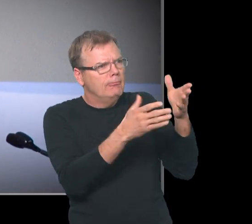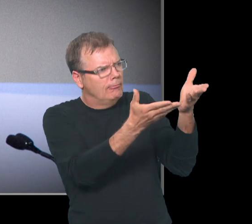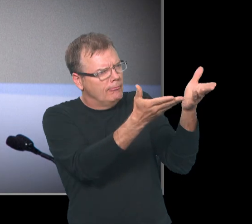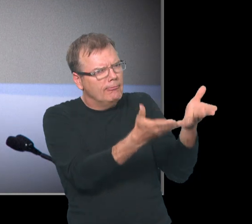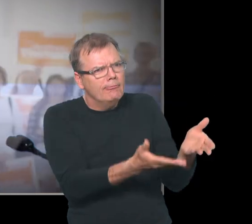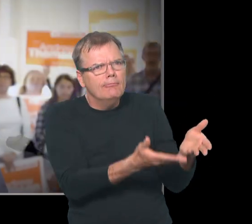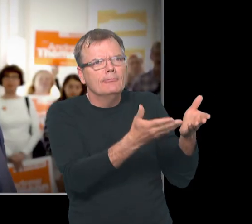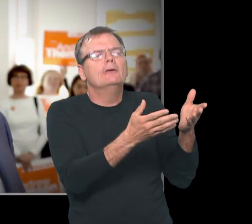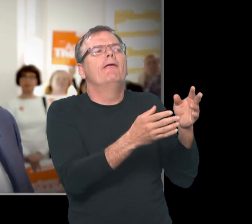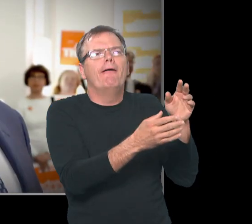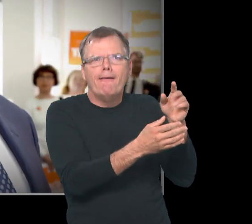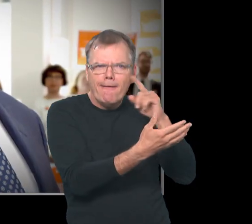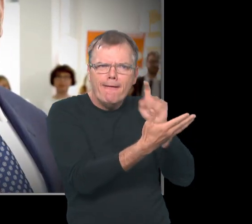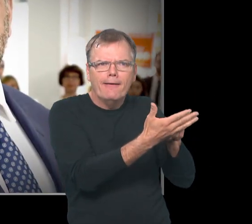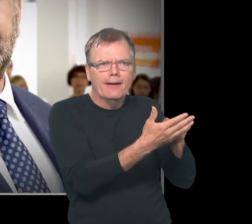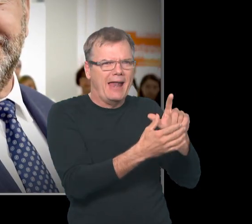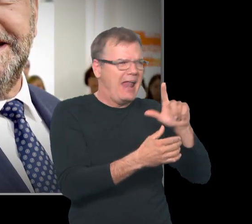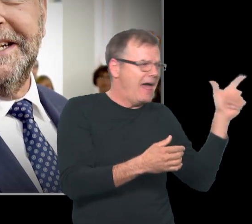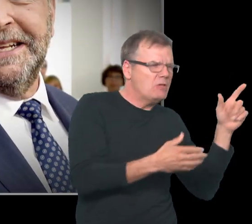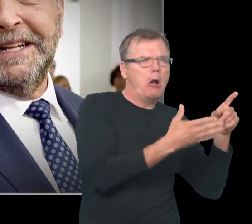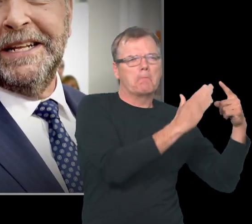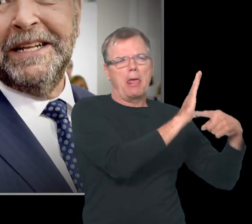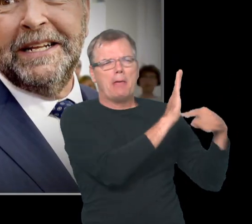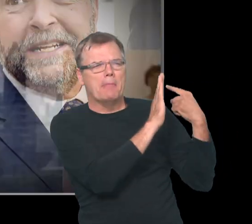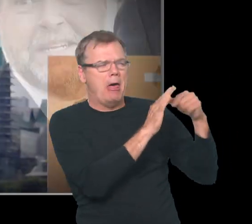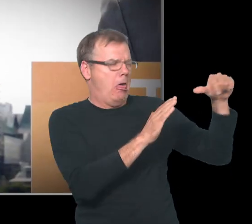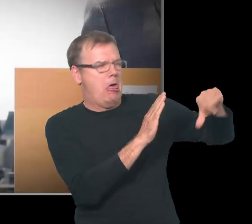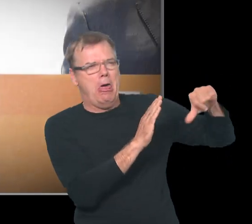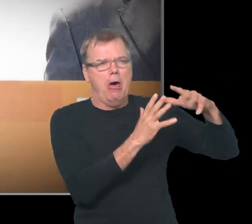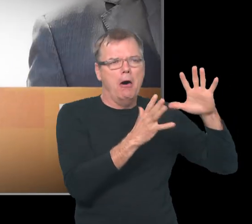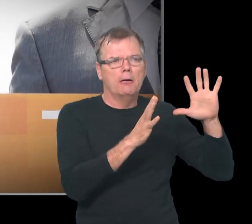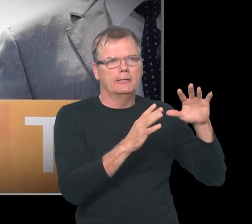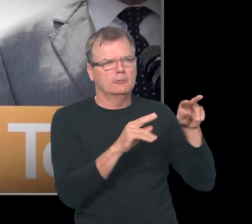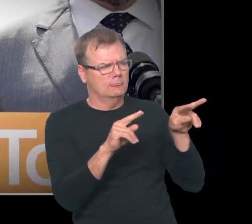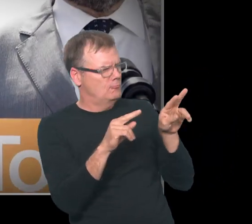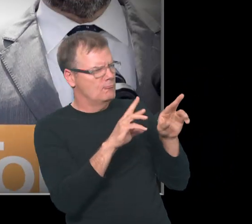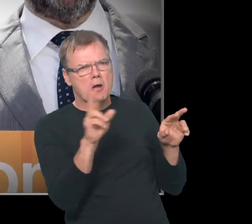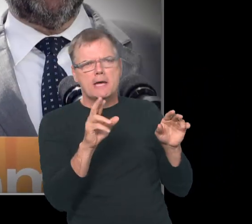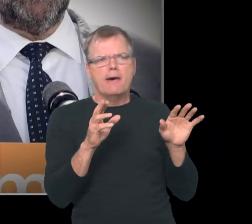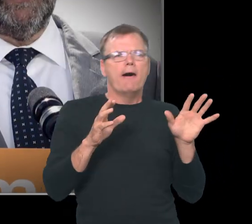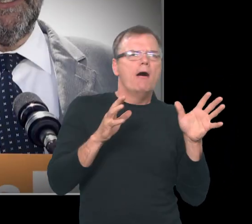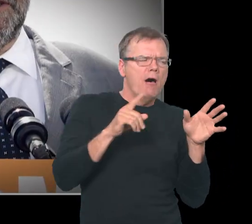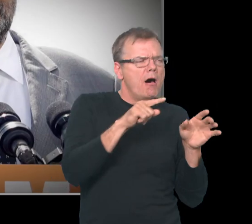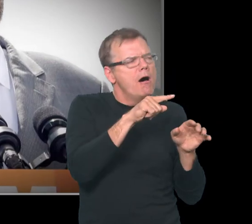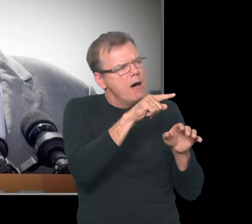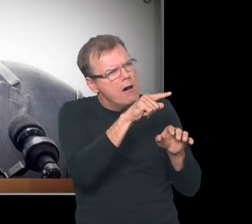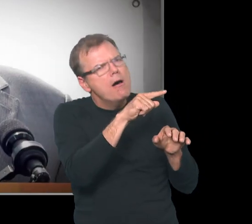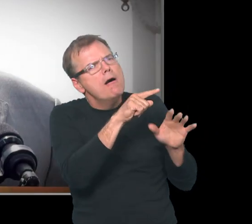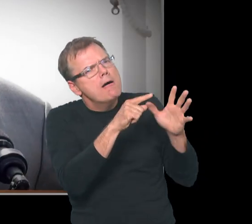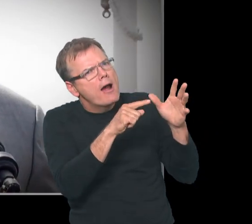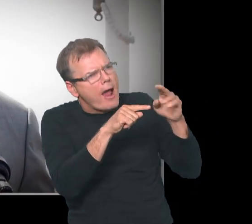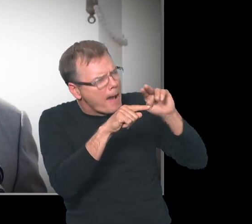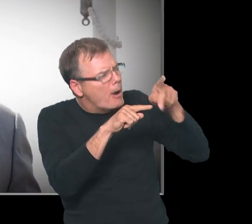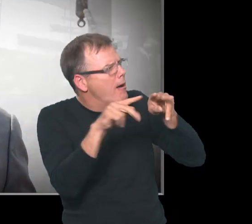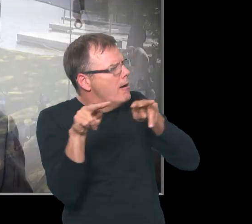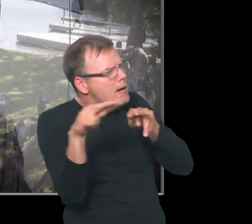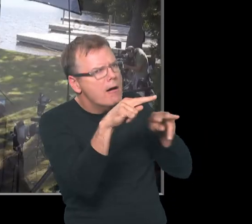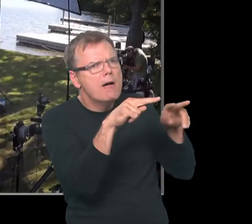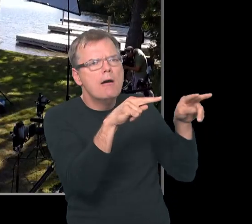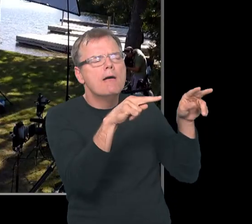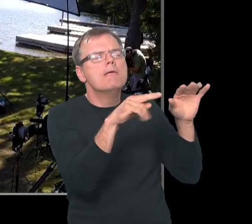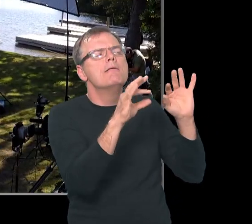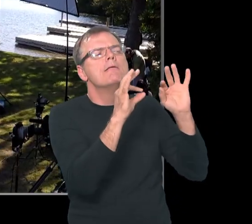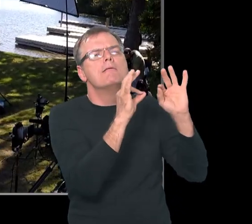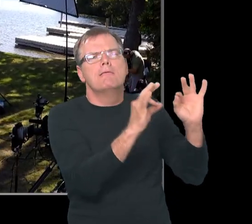political spectrum, prompting criticism from the left, but also second looks from those who counted him out in the past.